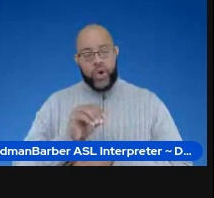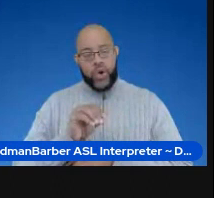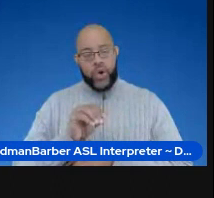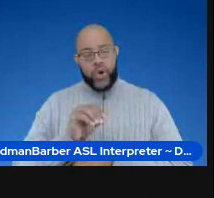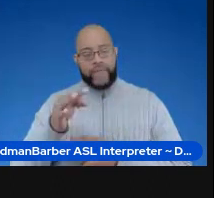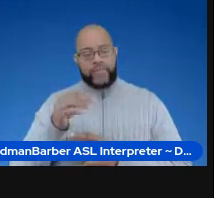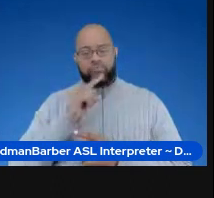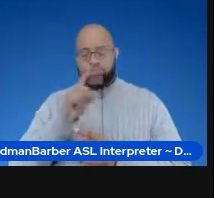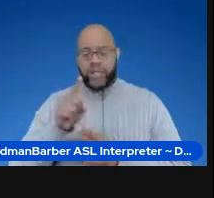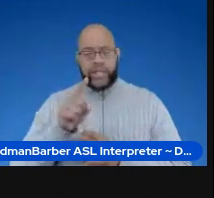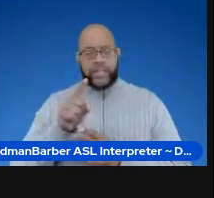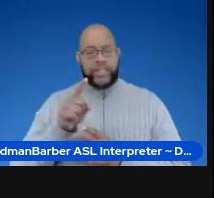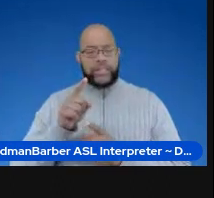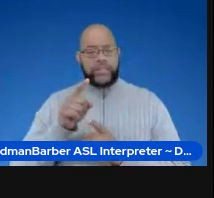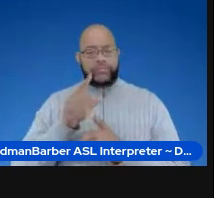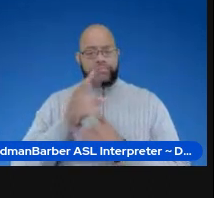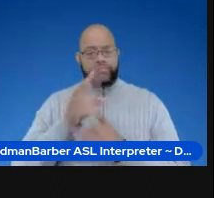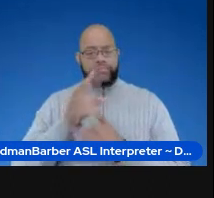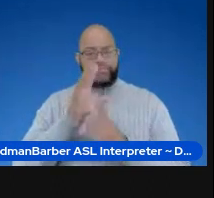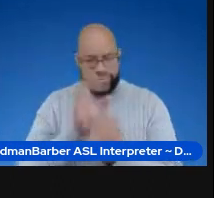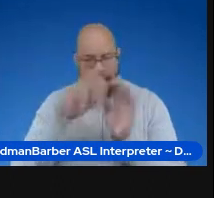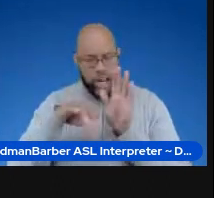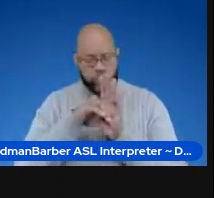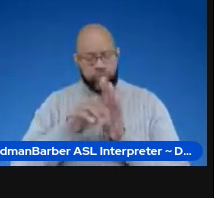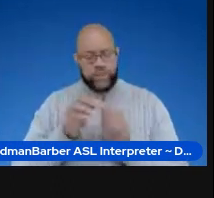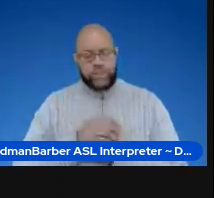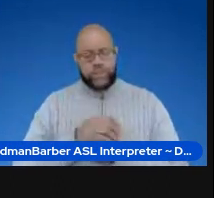after characteristics of